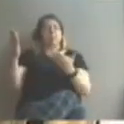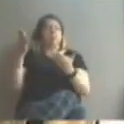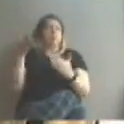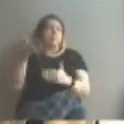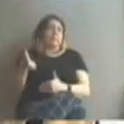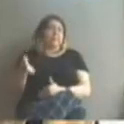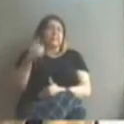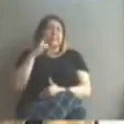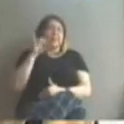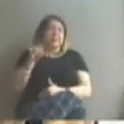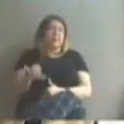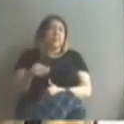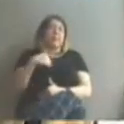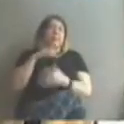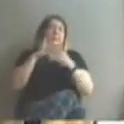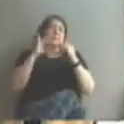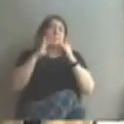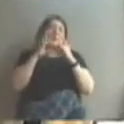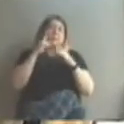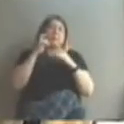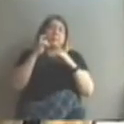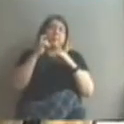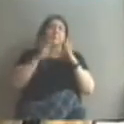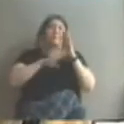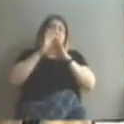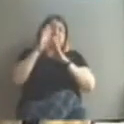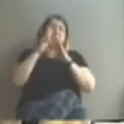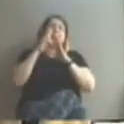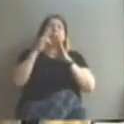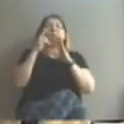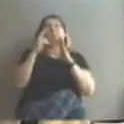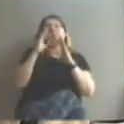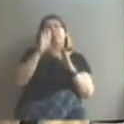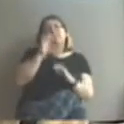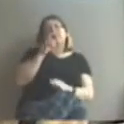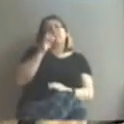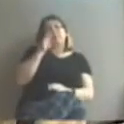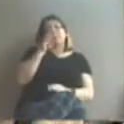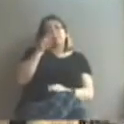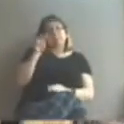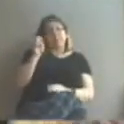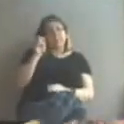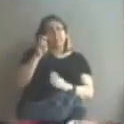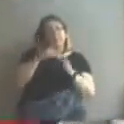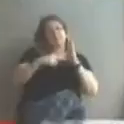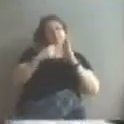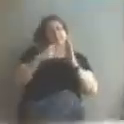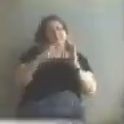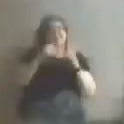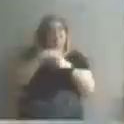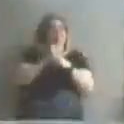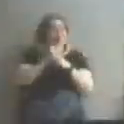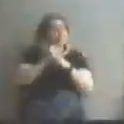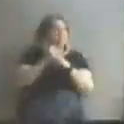here for that, as I mentioned earlier, based on the Bellarmine Literacy Project work and our opportunity to take that and make